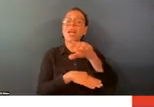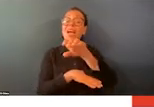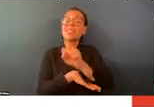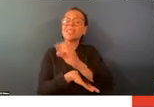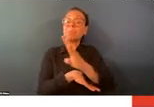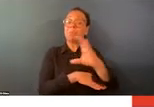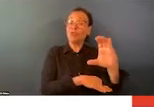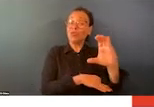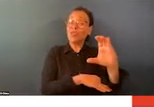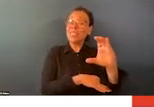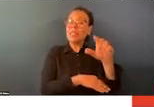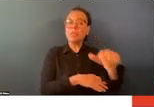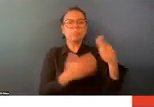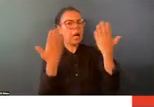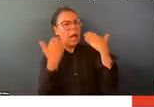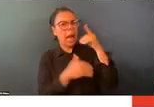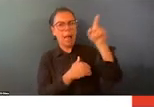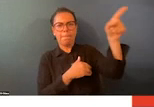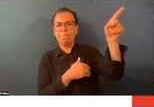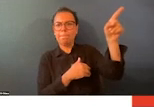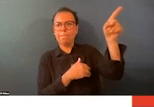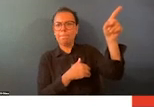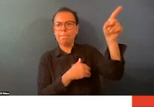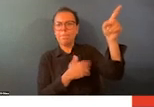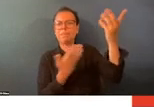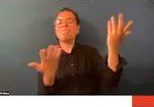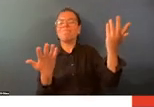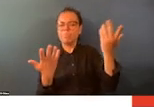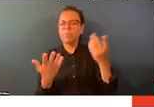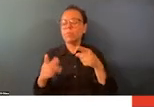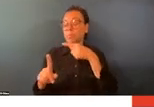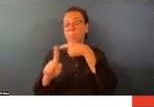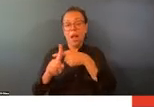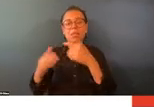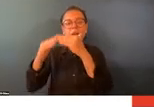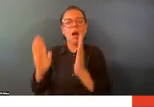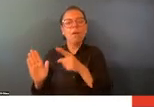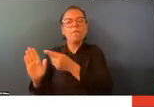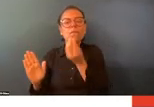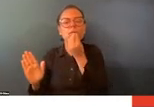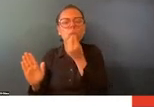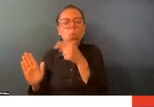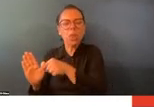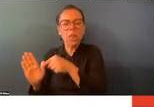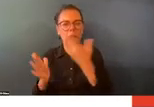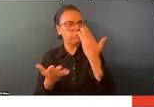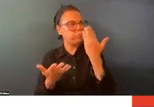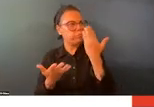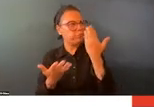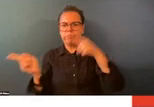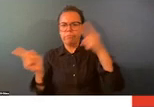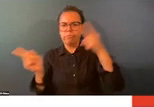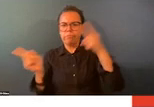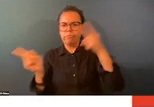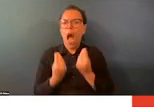HMHB focuses on the connection between climate change and health nutrition. The locally available food